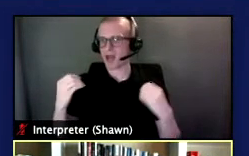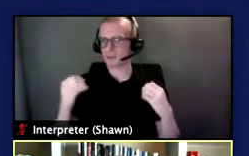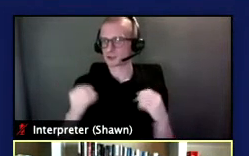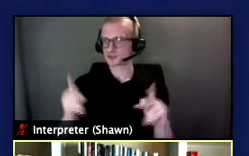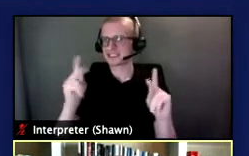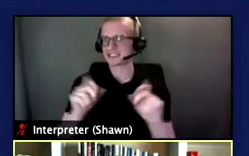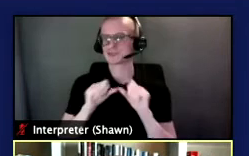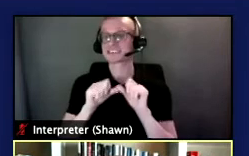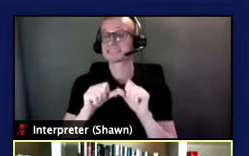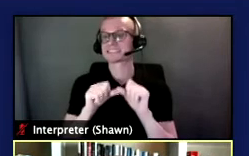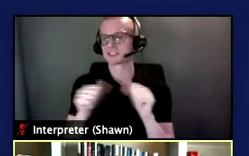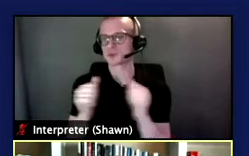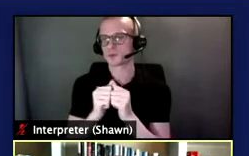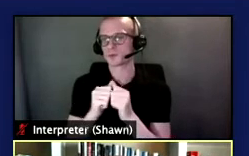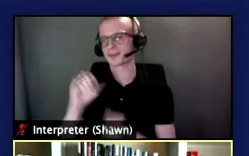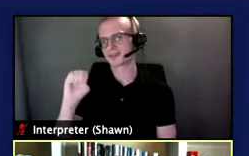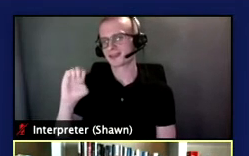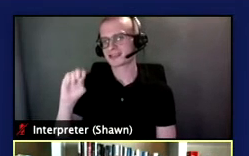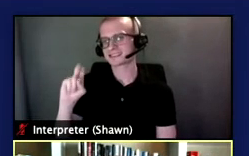activities, grocery shopping,